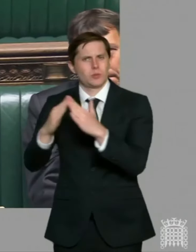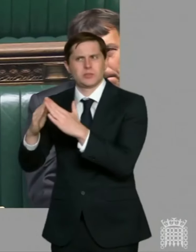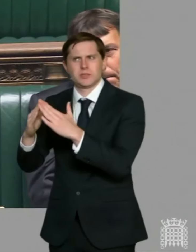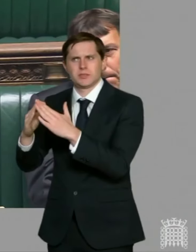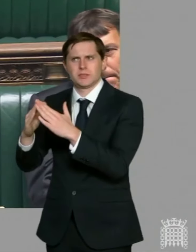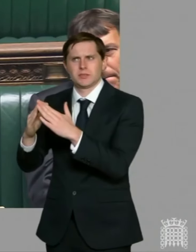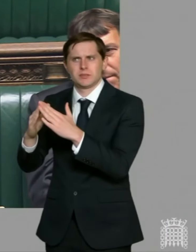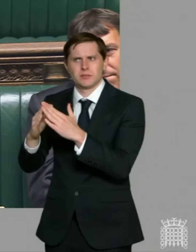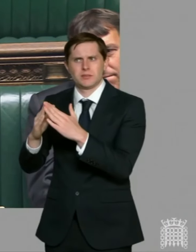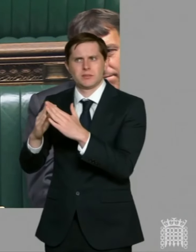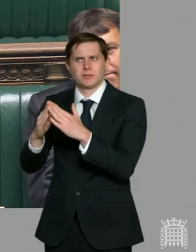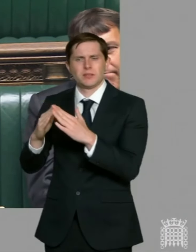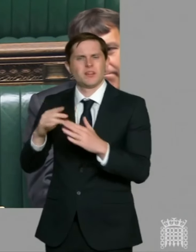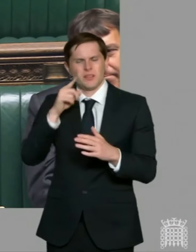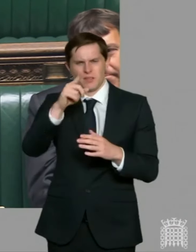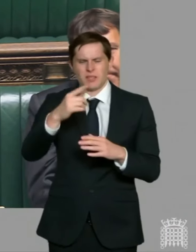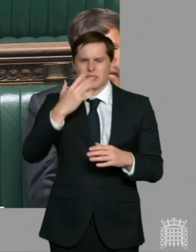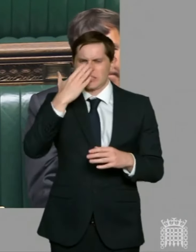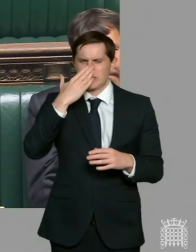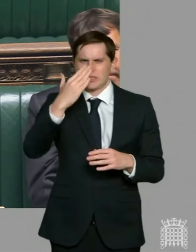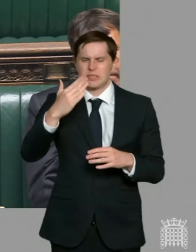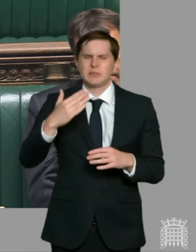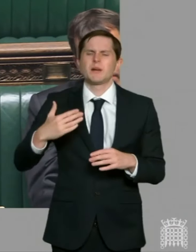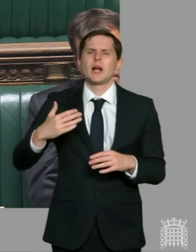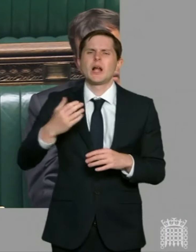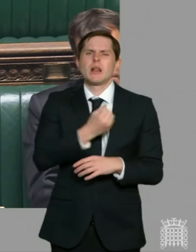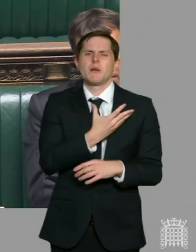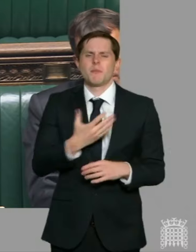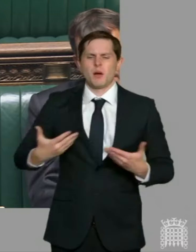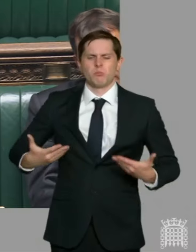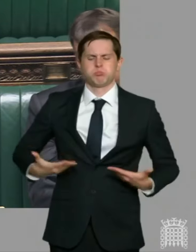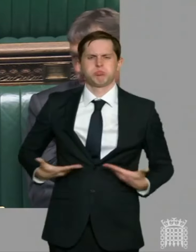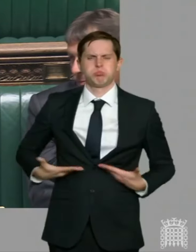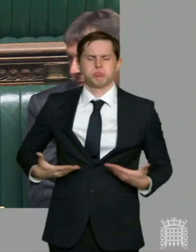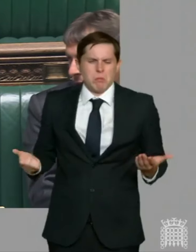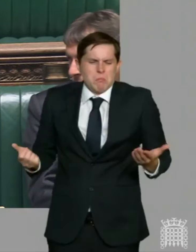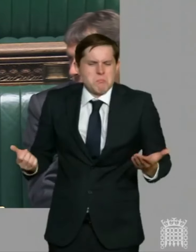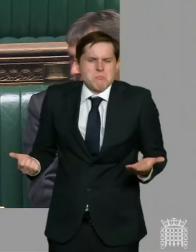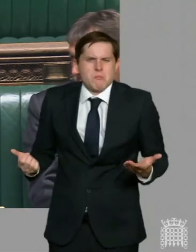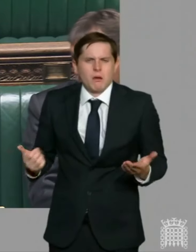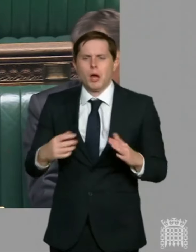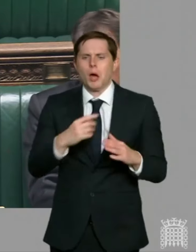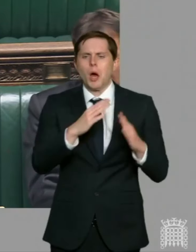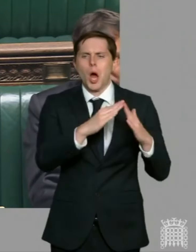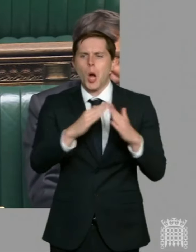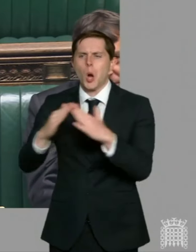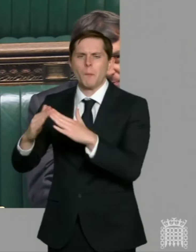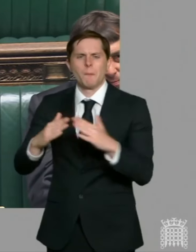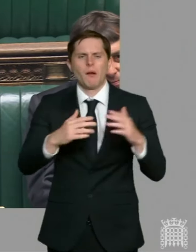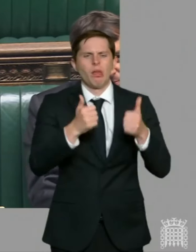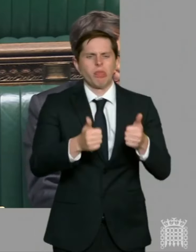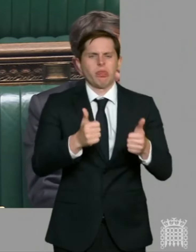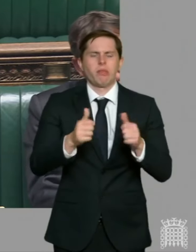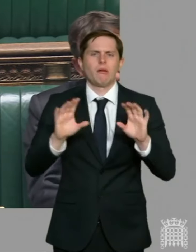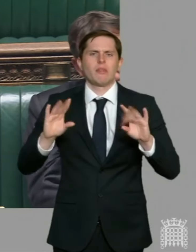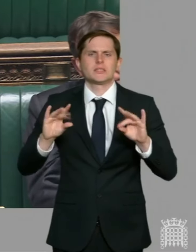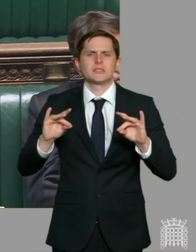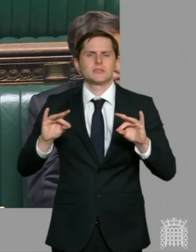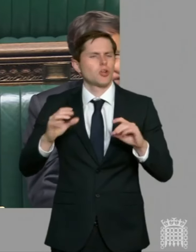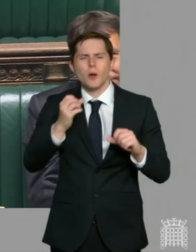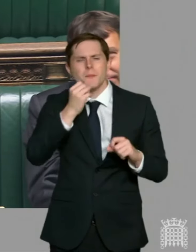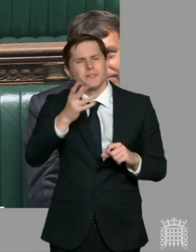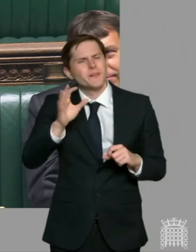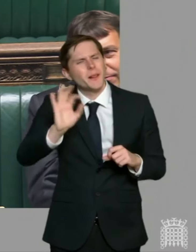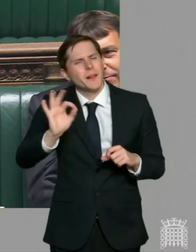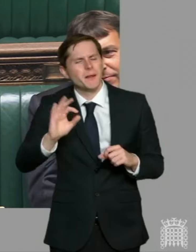exactly how they're going to develop their policies. Their responsibility to explain the economics and set out how they